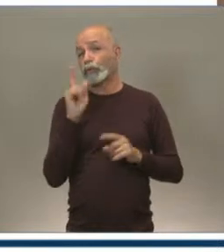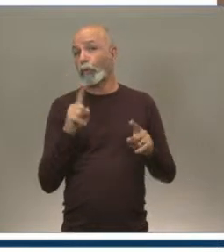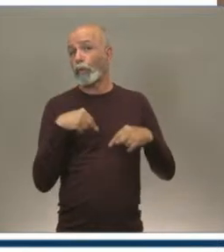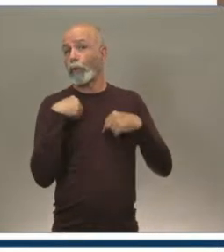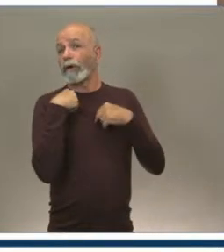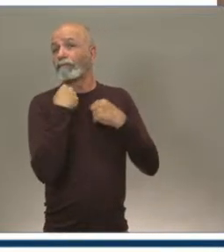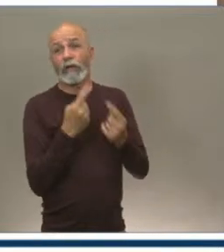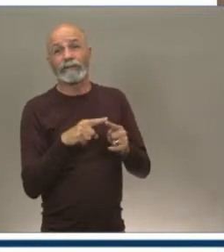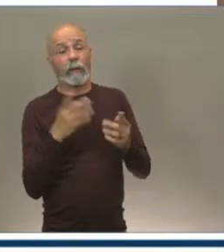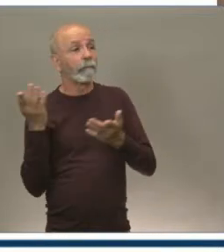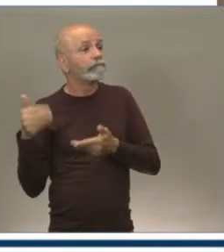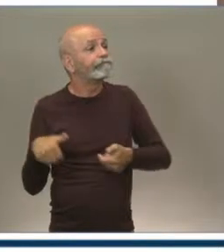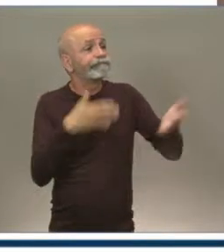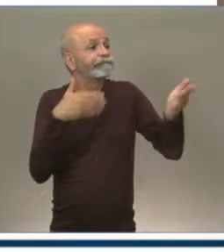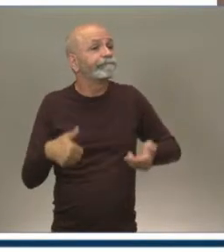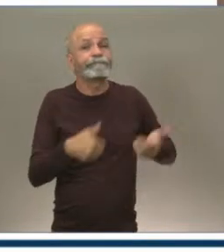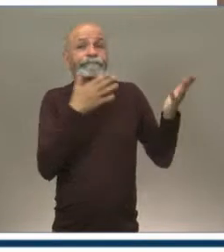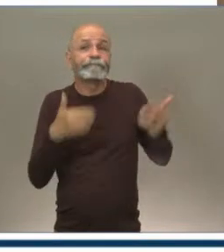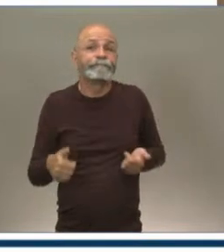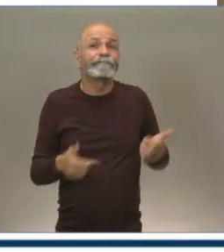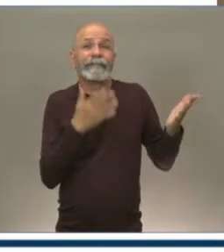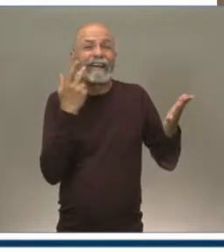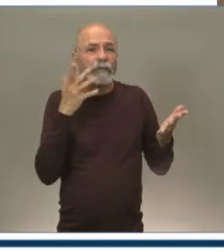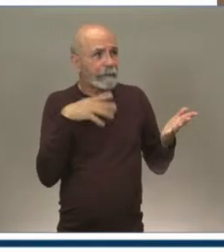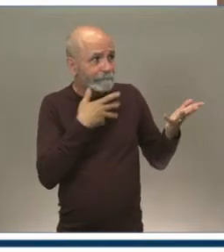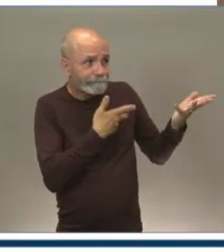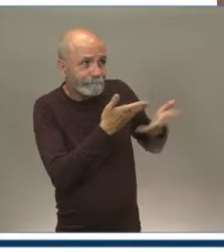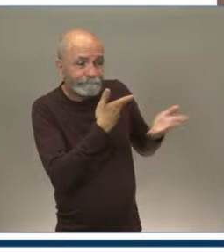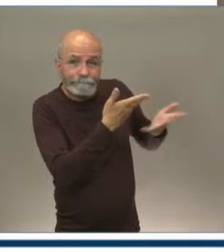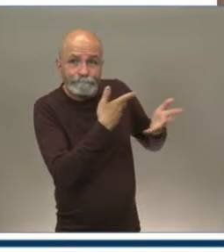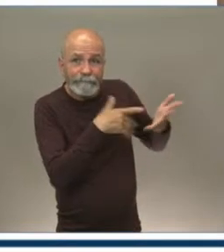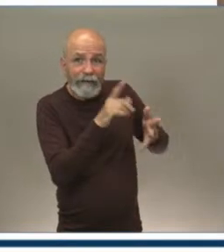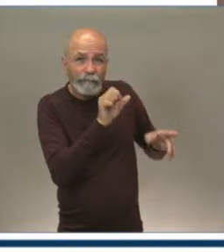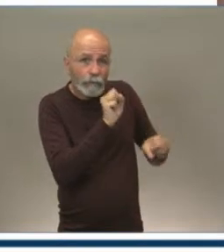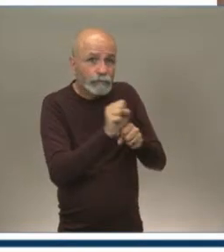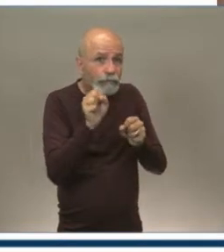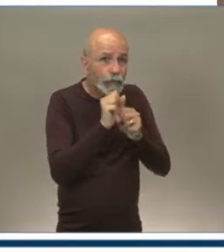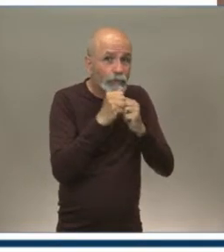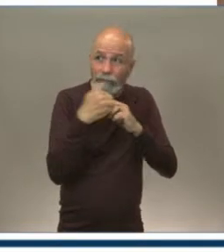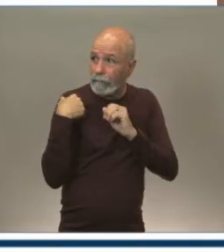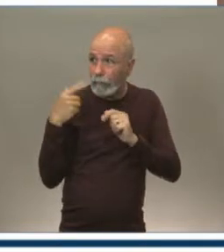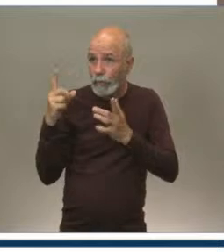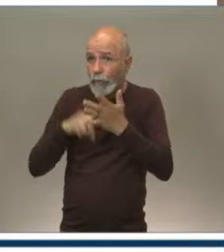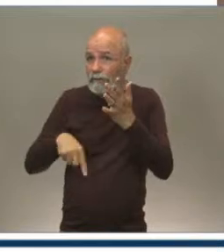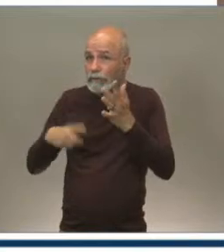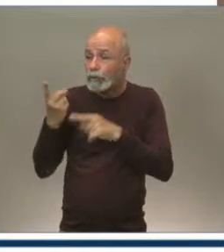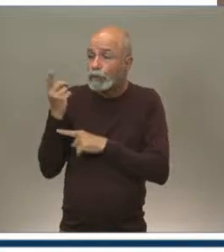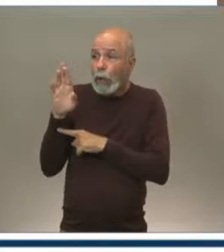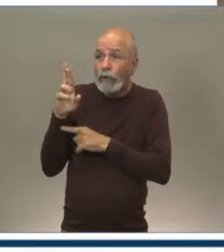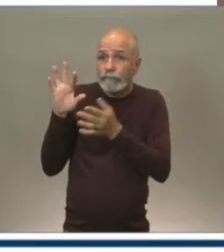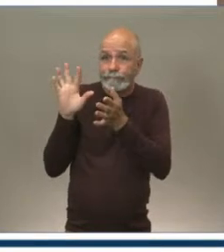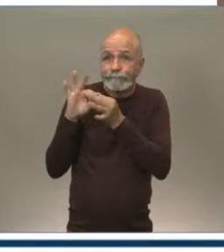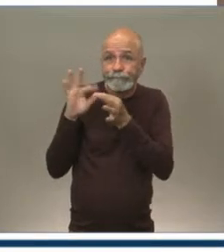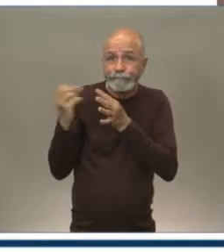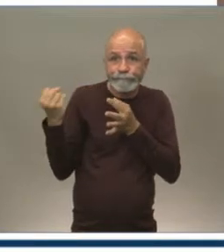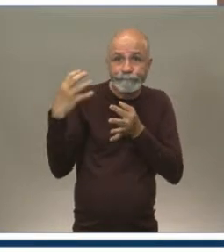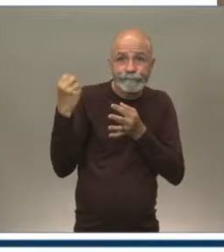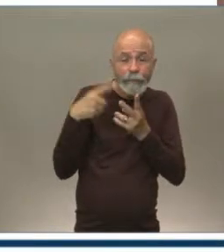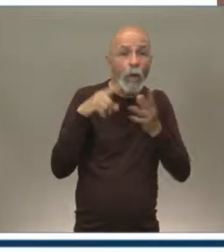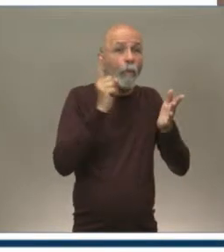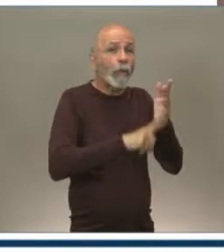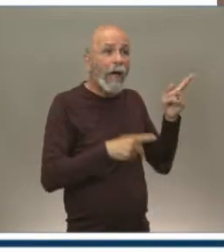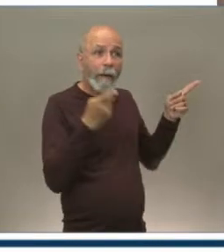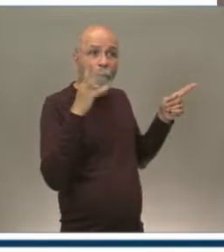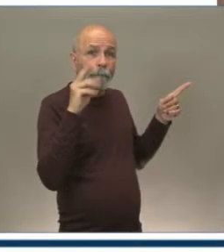to manage, to work collectively, to do everything that Dr. Strang, the Premier, have outlined, if we can keep our case numbers